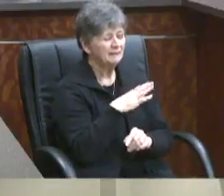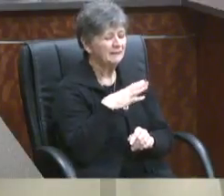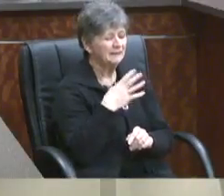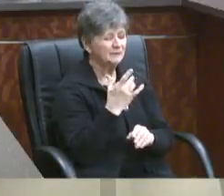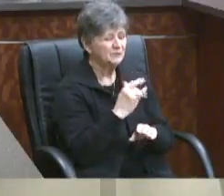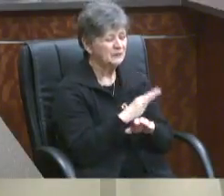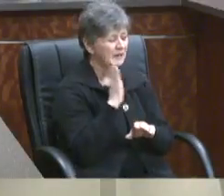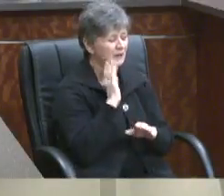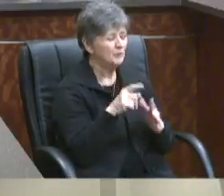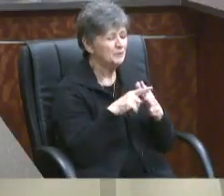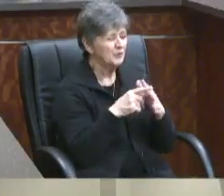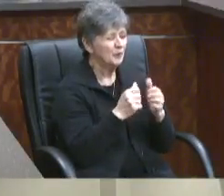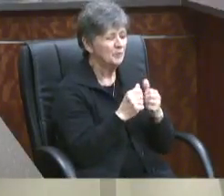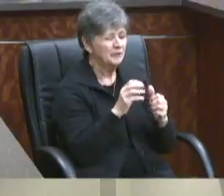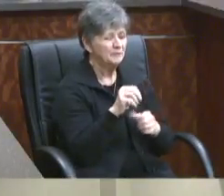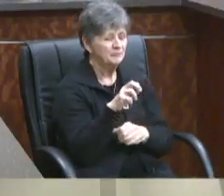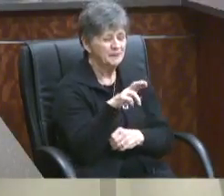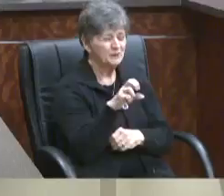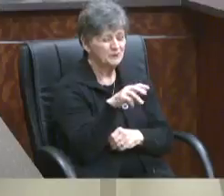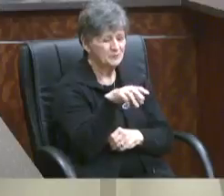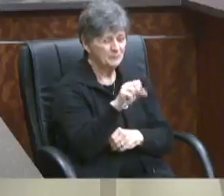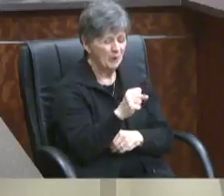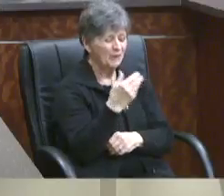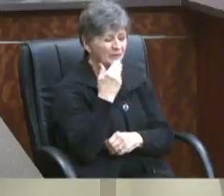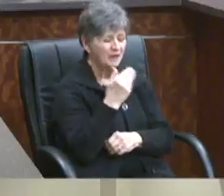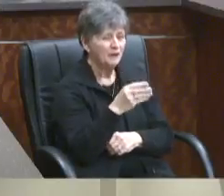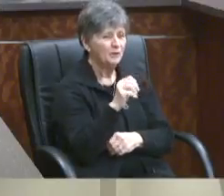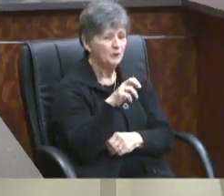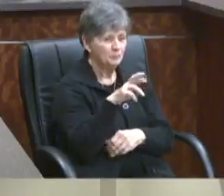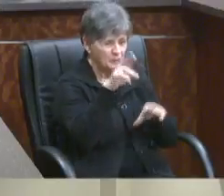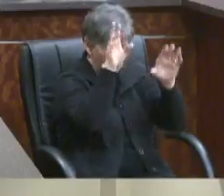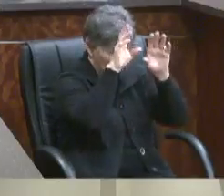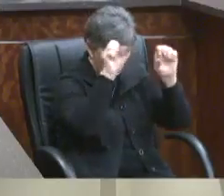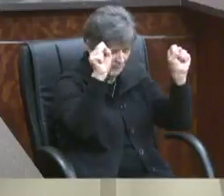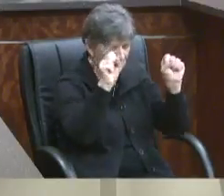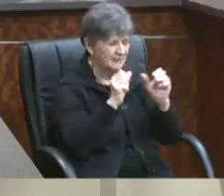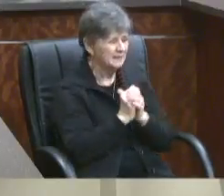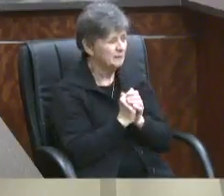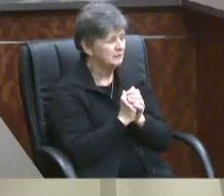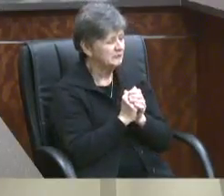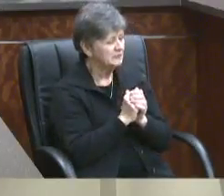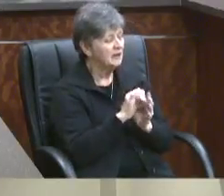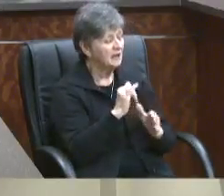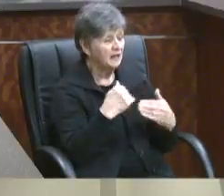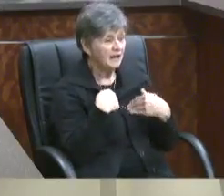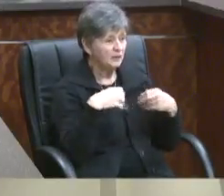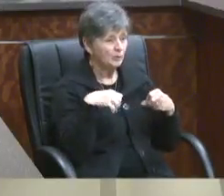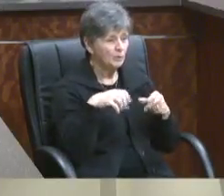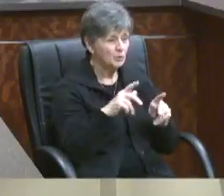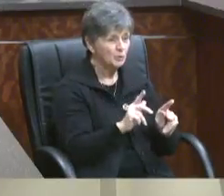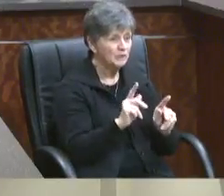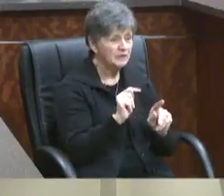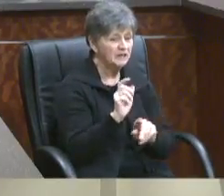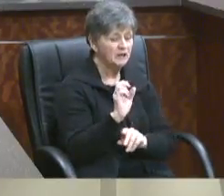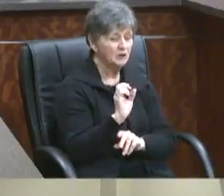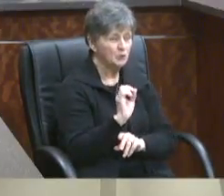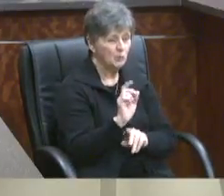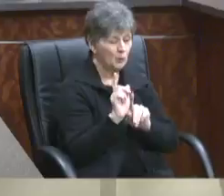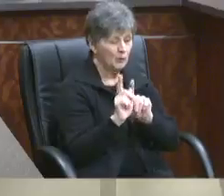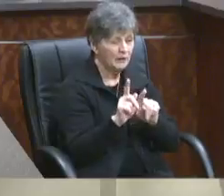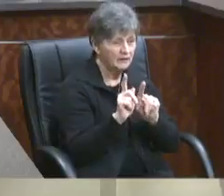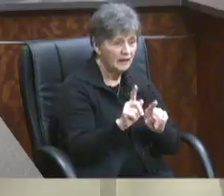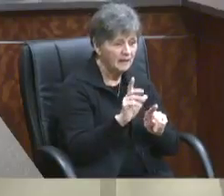Smalls. Thank you, Mr. President. I had the opportunity to attend